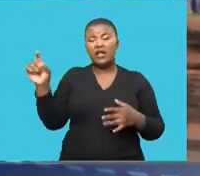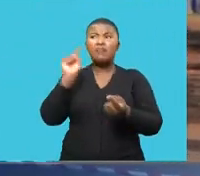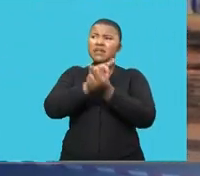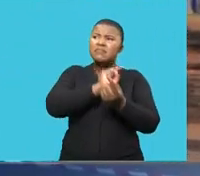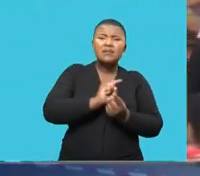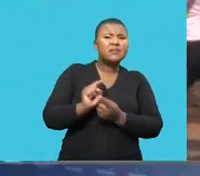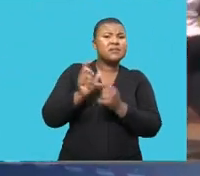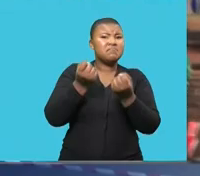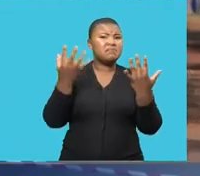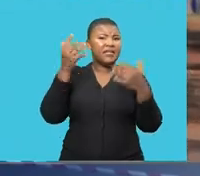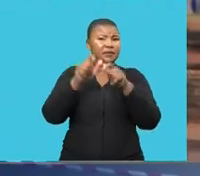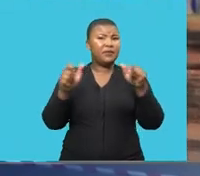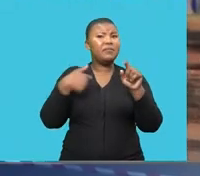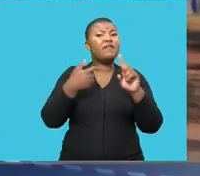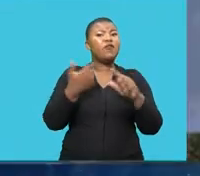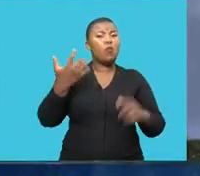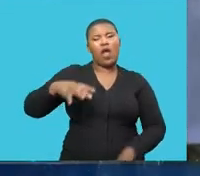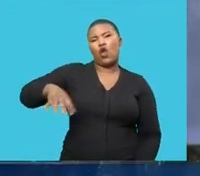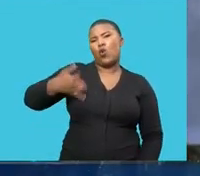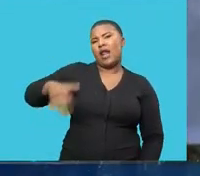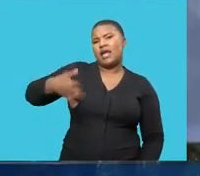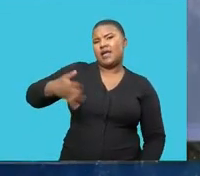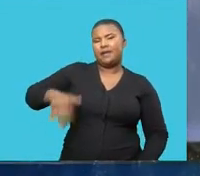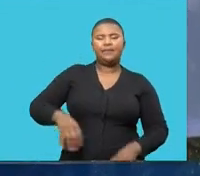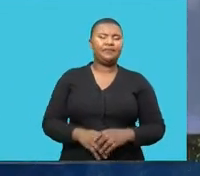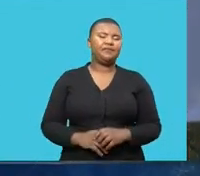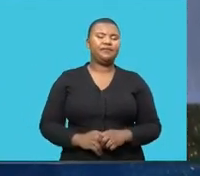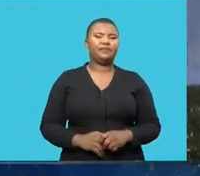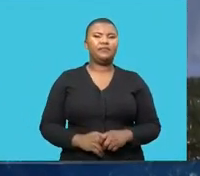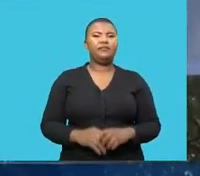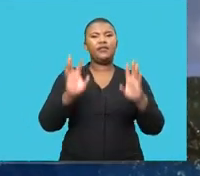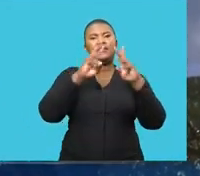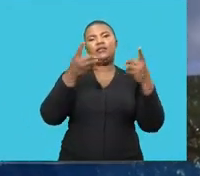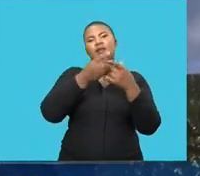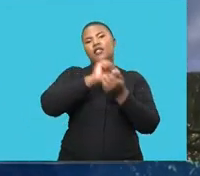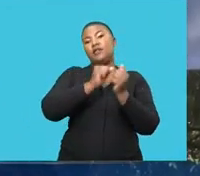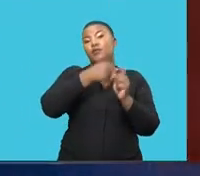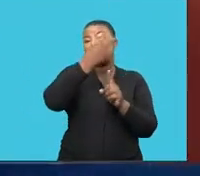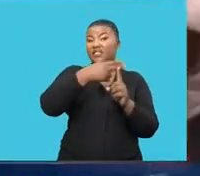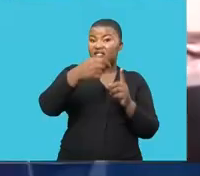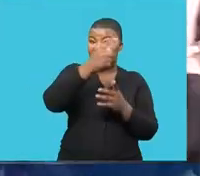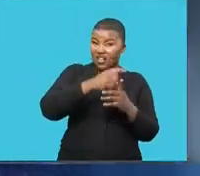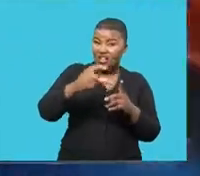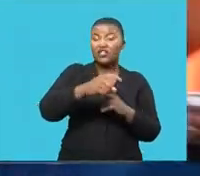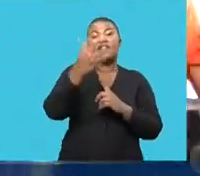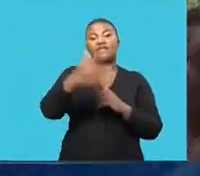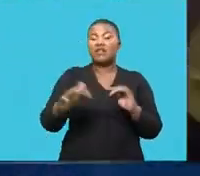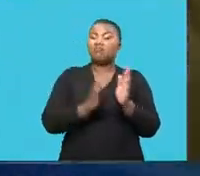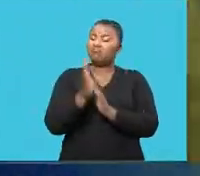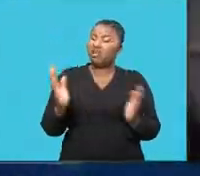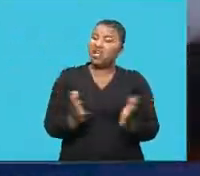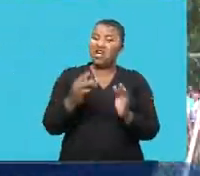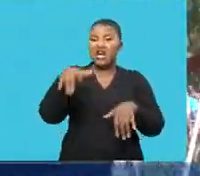here. I come all the way from Ekuru Lane in Johannesburg. The Department of Sports and Arts and Culture encourages people to be